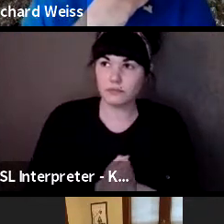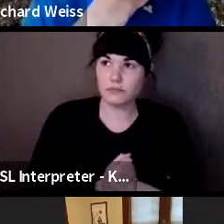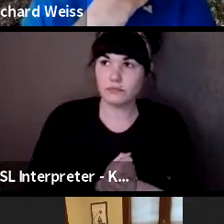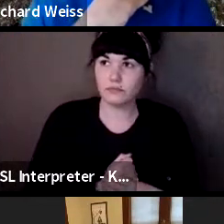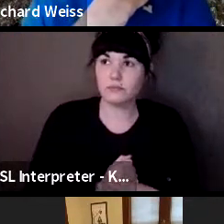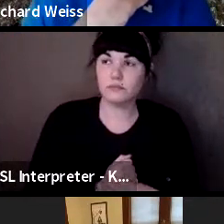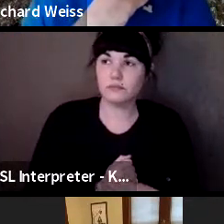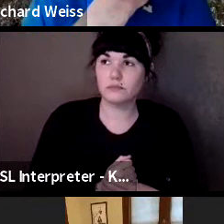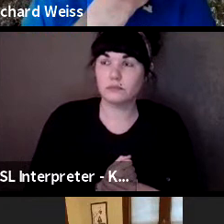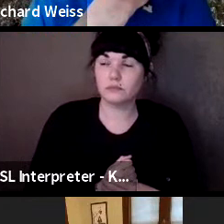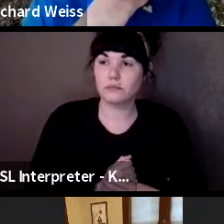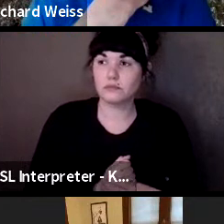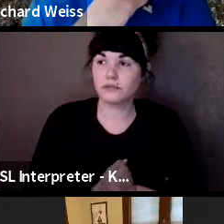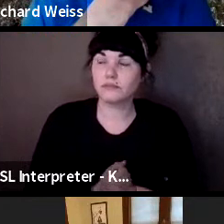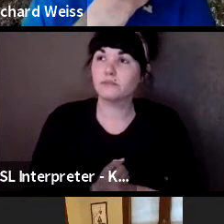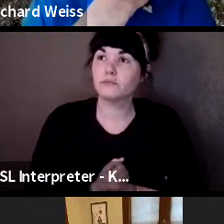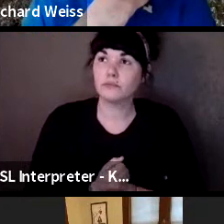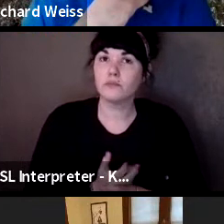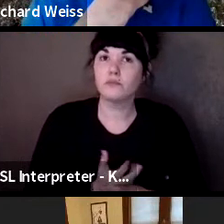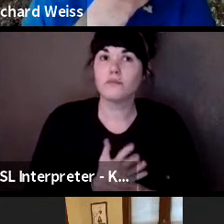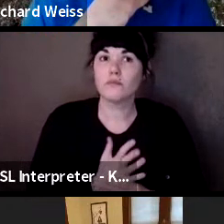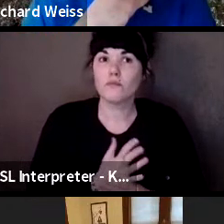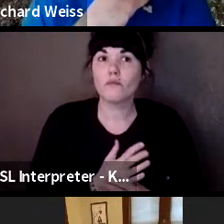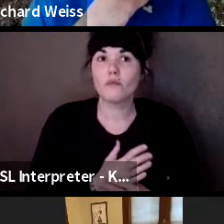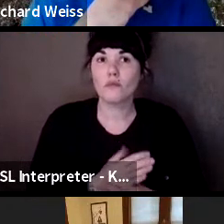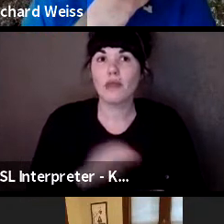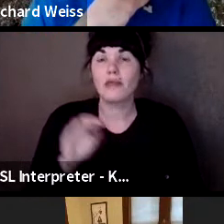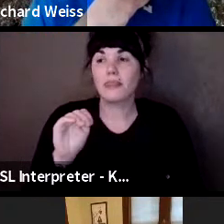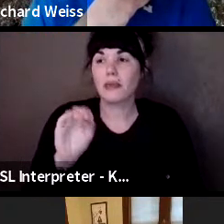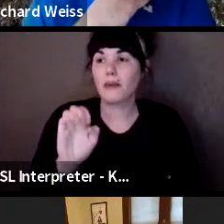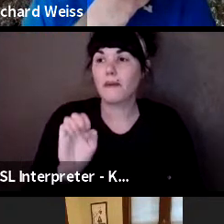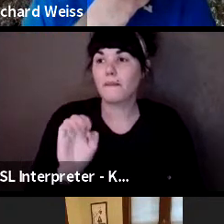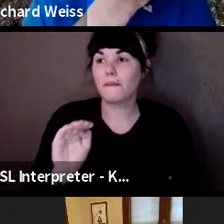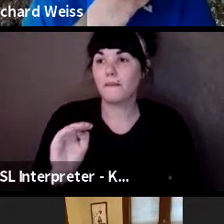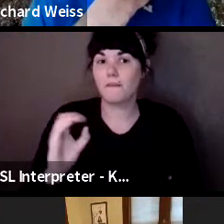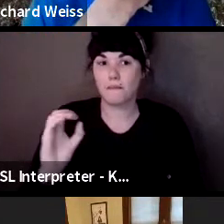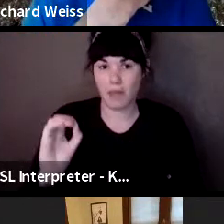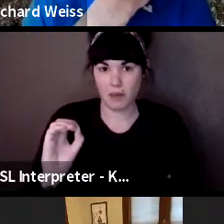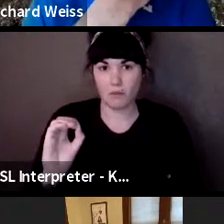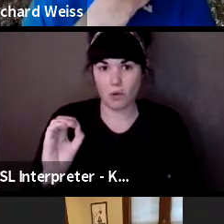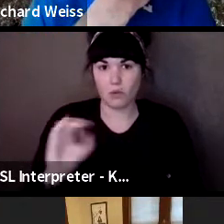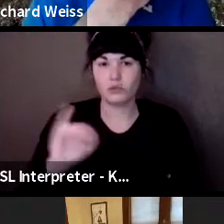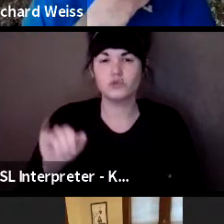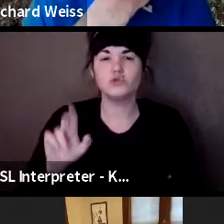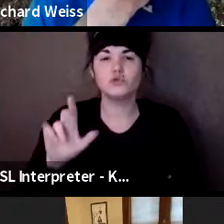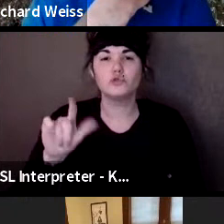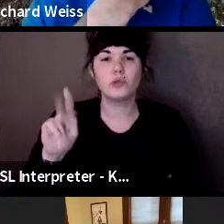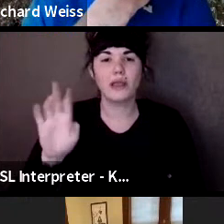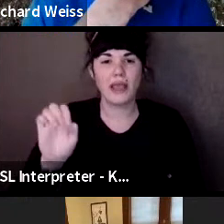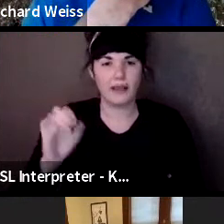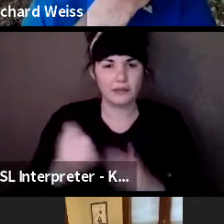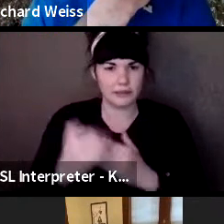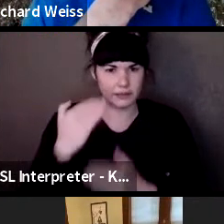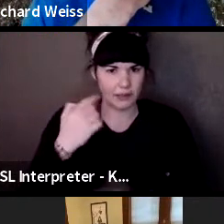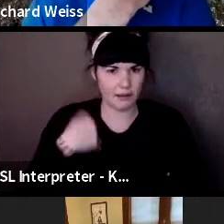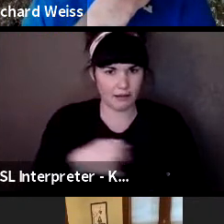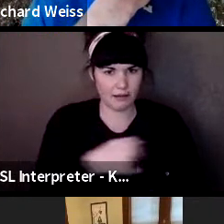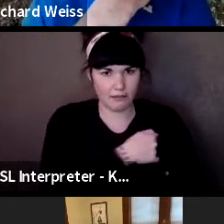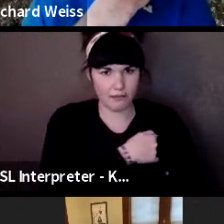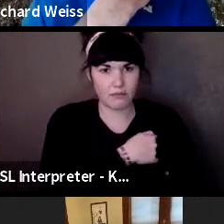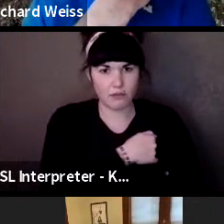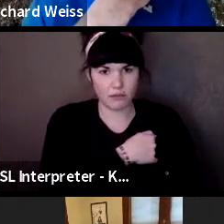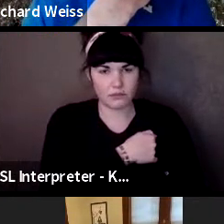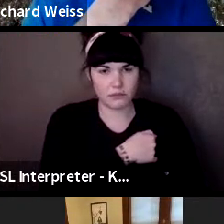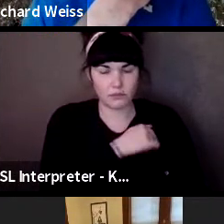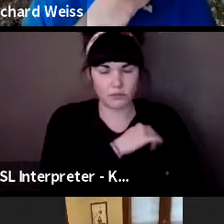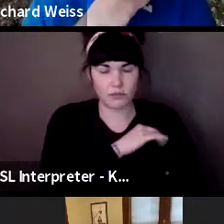I read through the memo that Julianne sent out, or got sent out with the